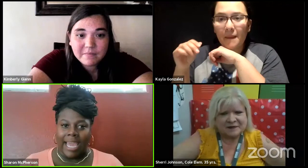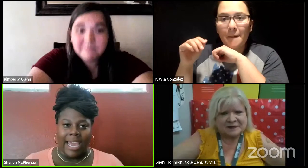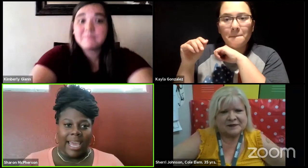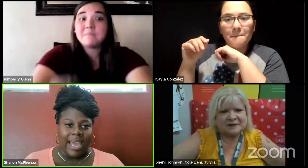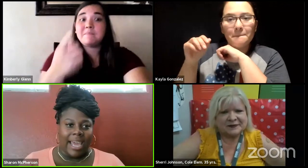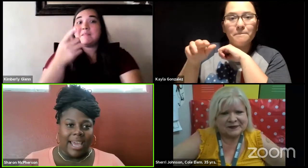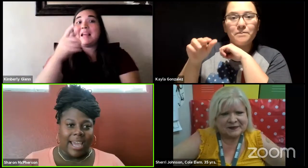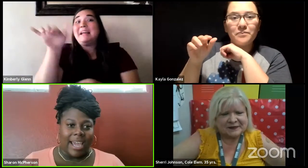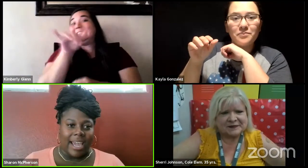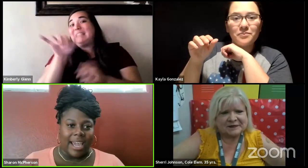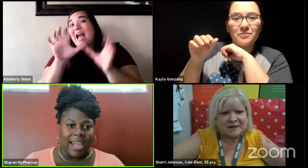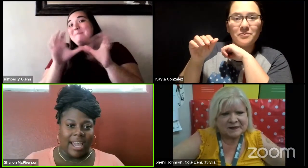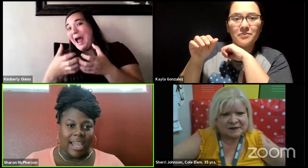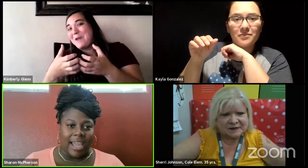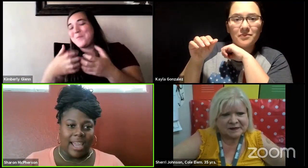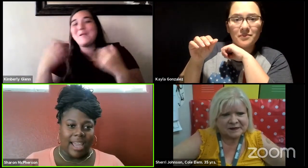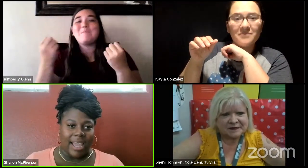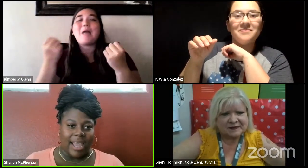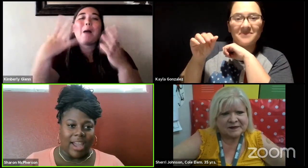saying.